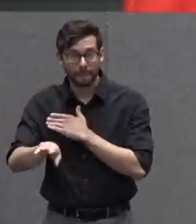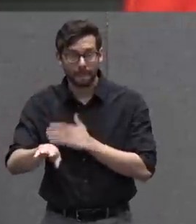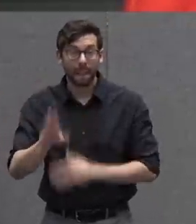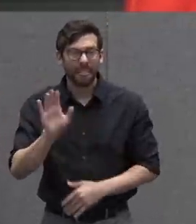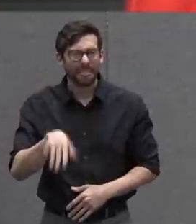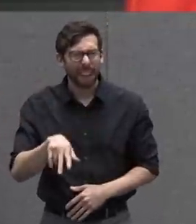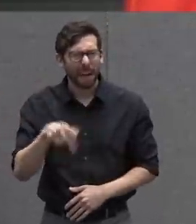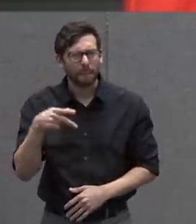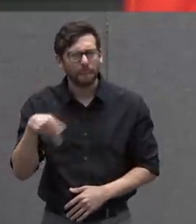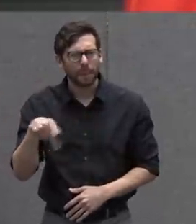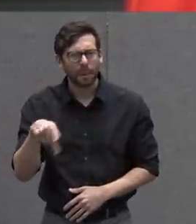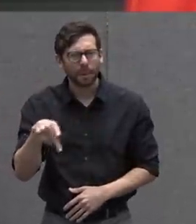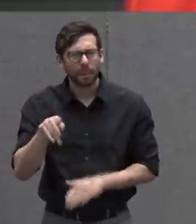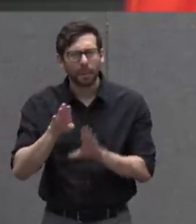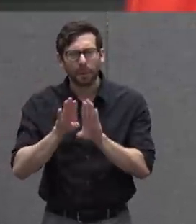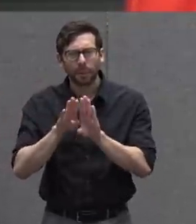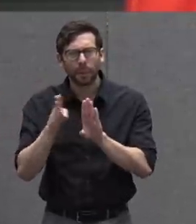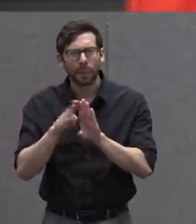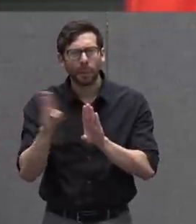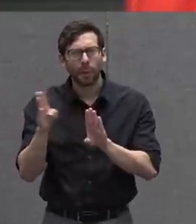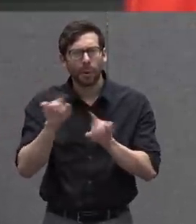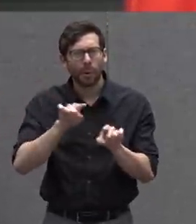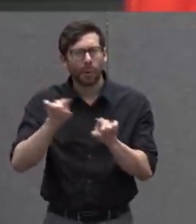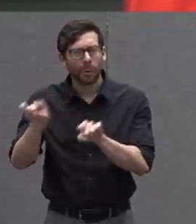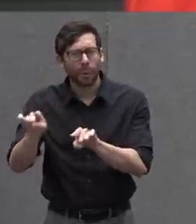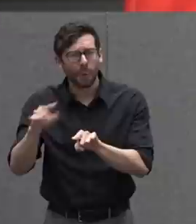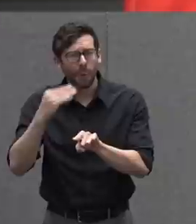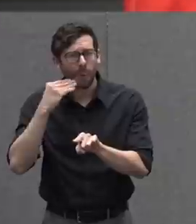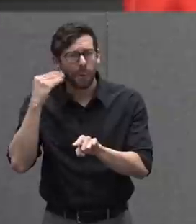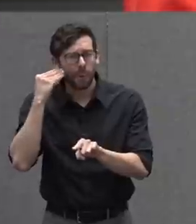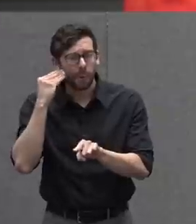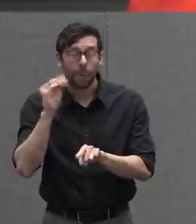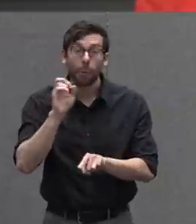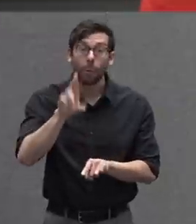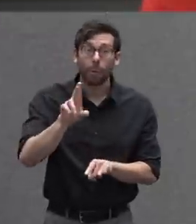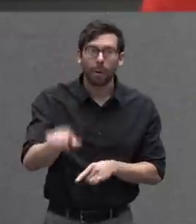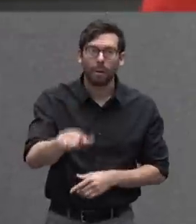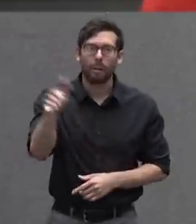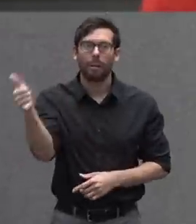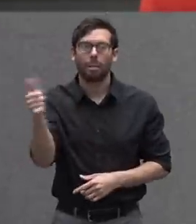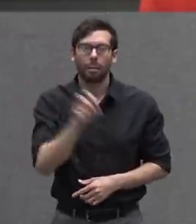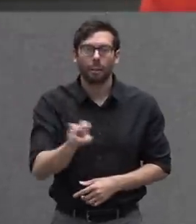home? Or on another adventure.